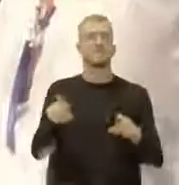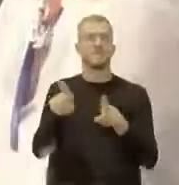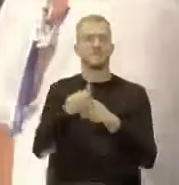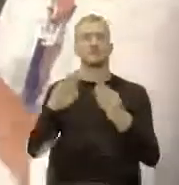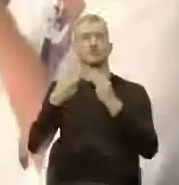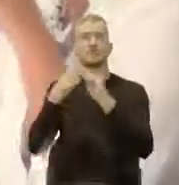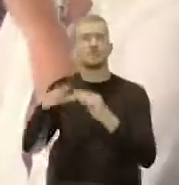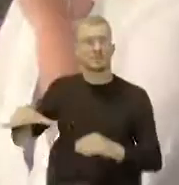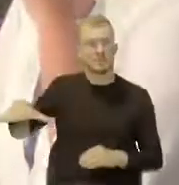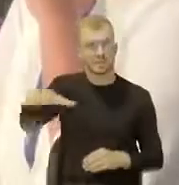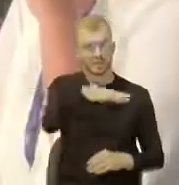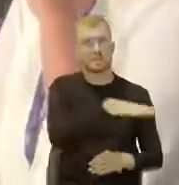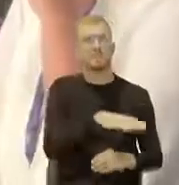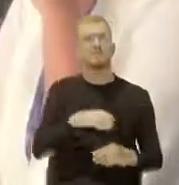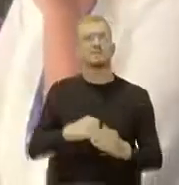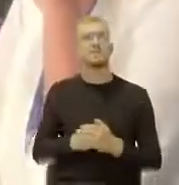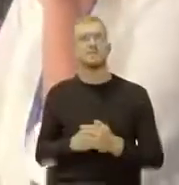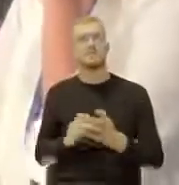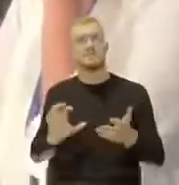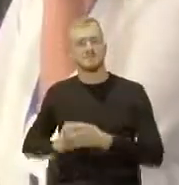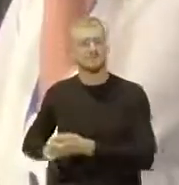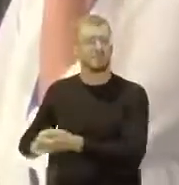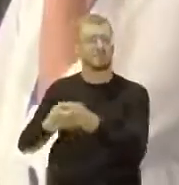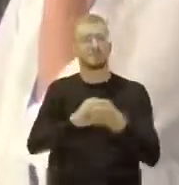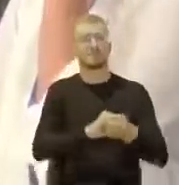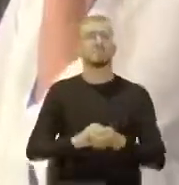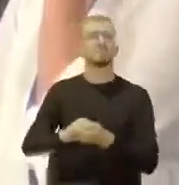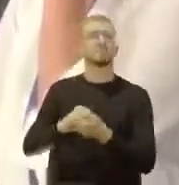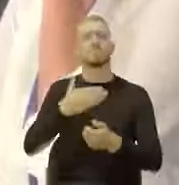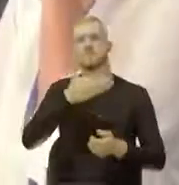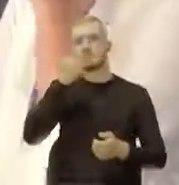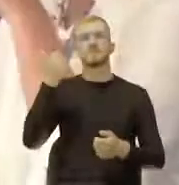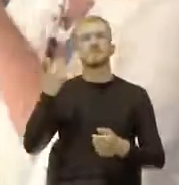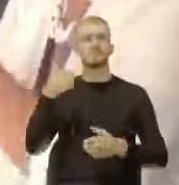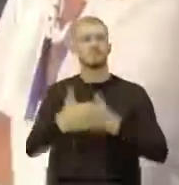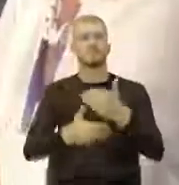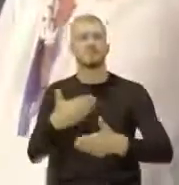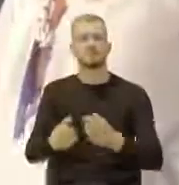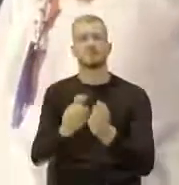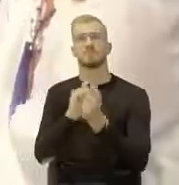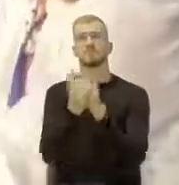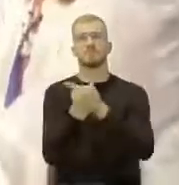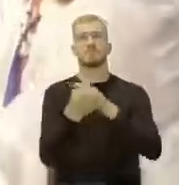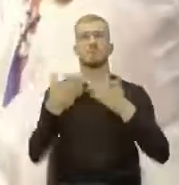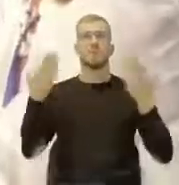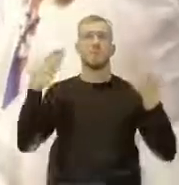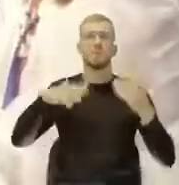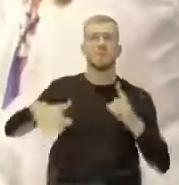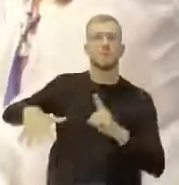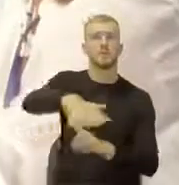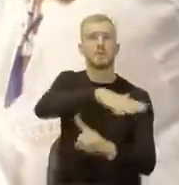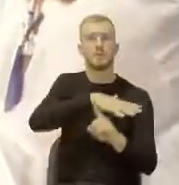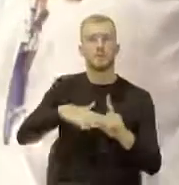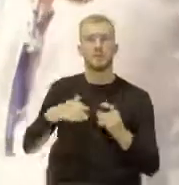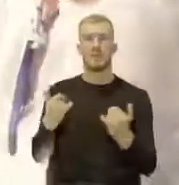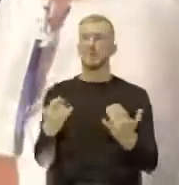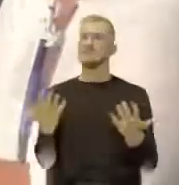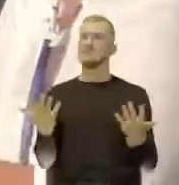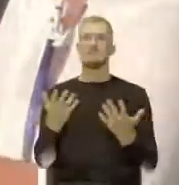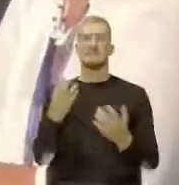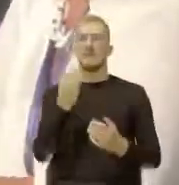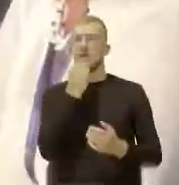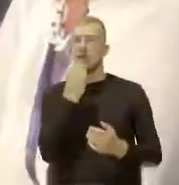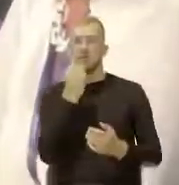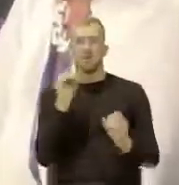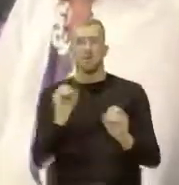food security. That's something we're not gonna meet or do in our local cities. You know, the food is